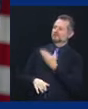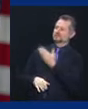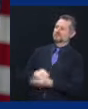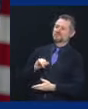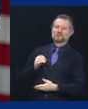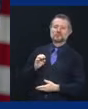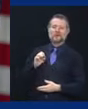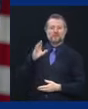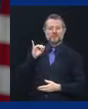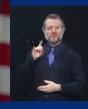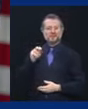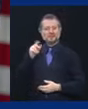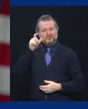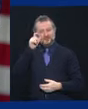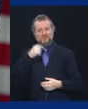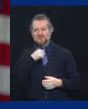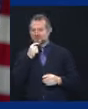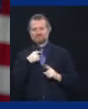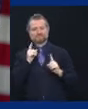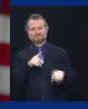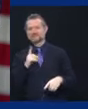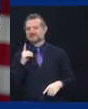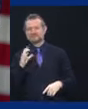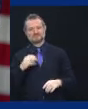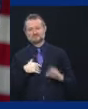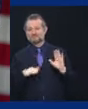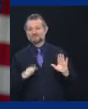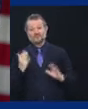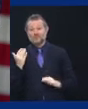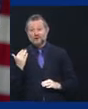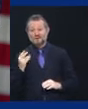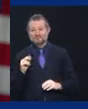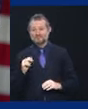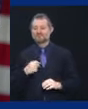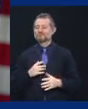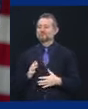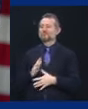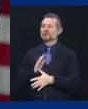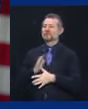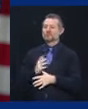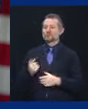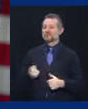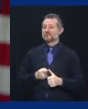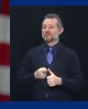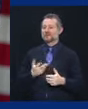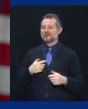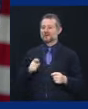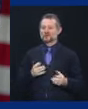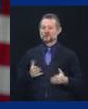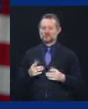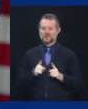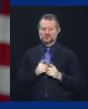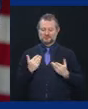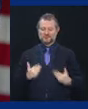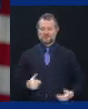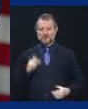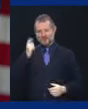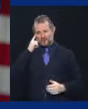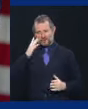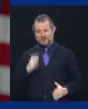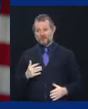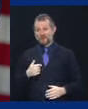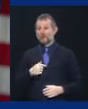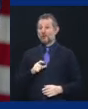inaugural because my first job, my first priority is governor of the state of New York. Law enforcement had warned that there could